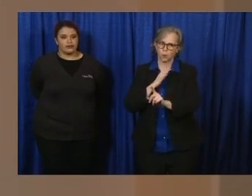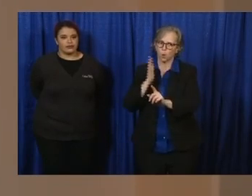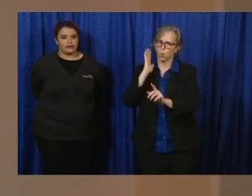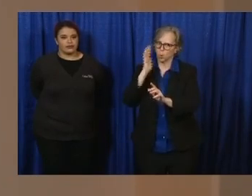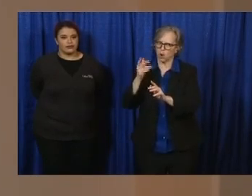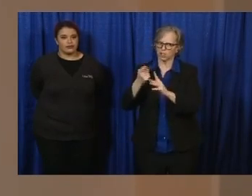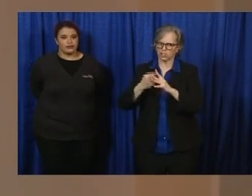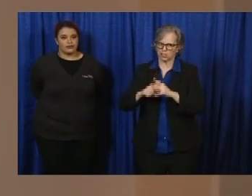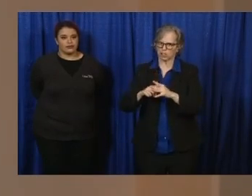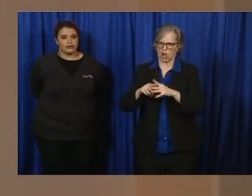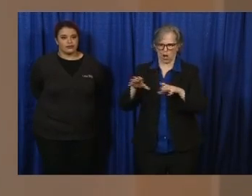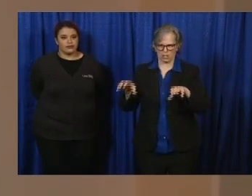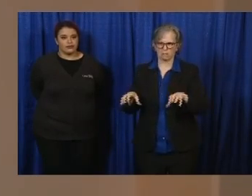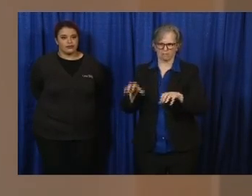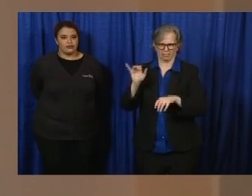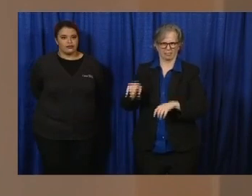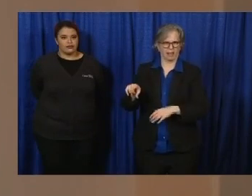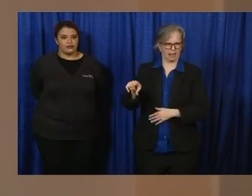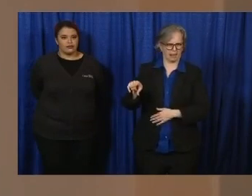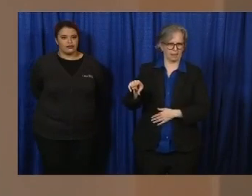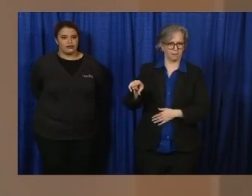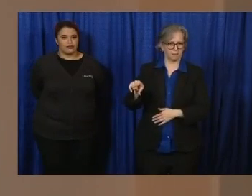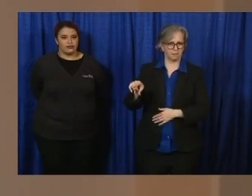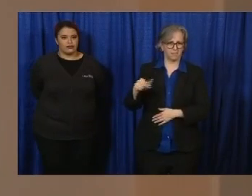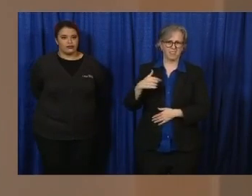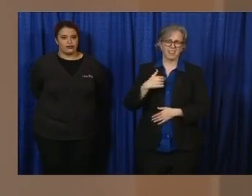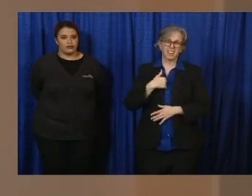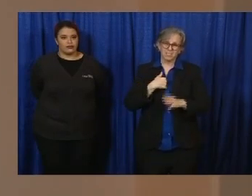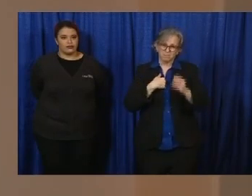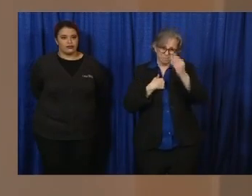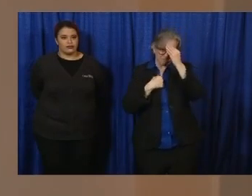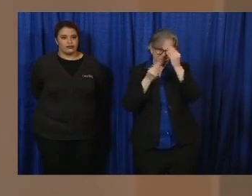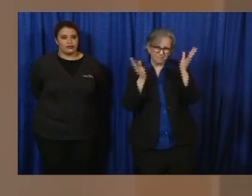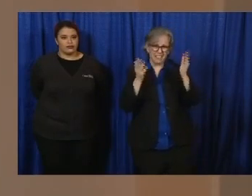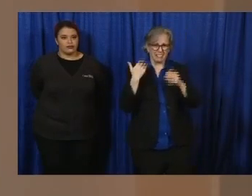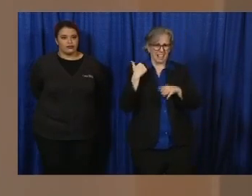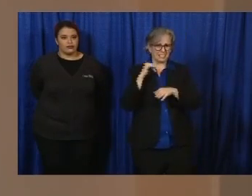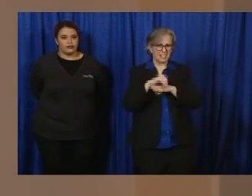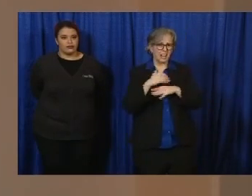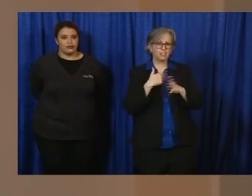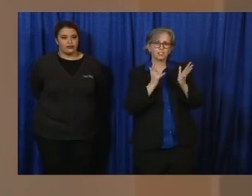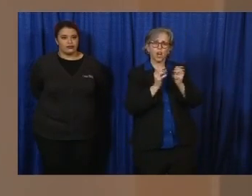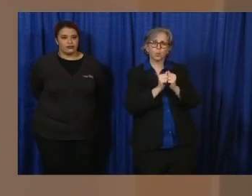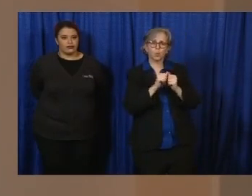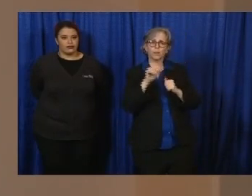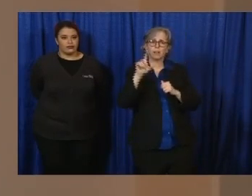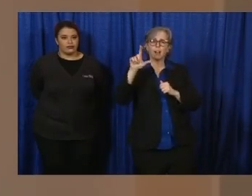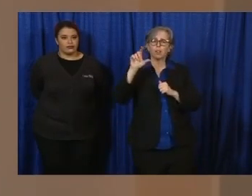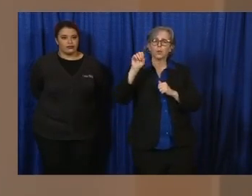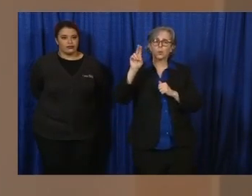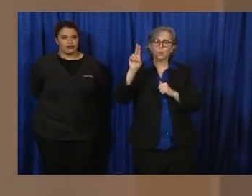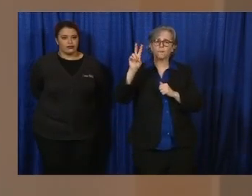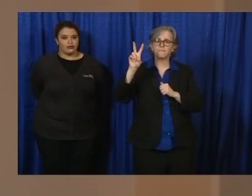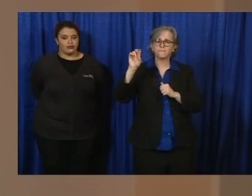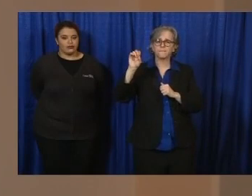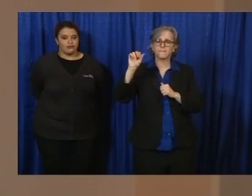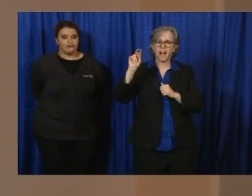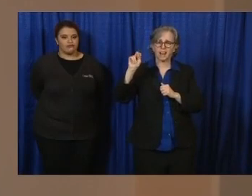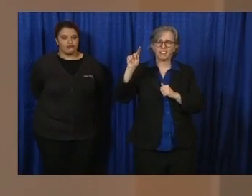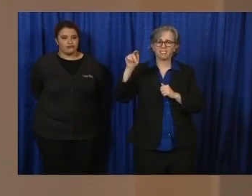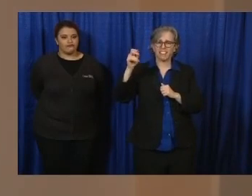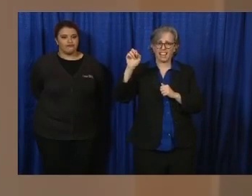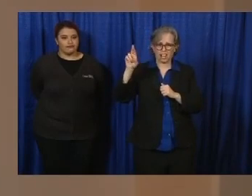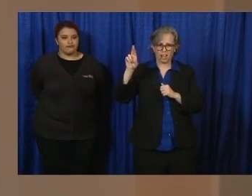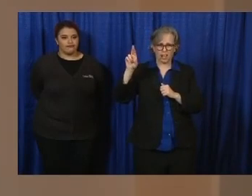At last, when I talked to Lou Von Thaer late last night from Battelle, they will be ramping this up as fast as they